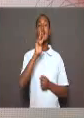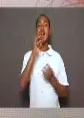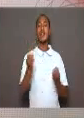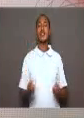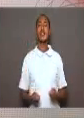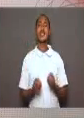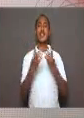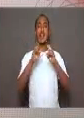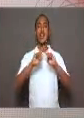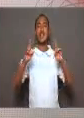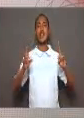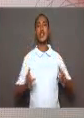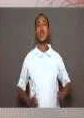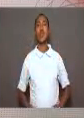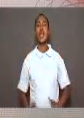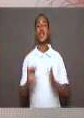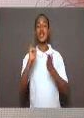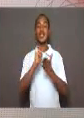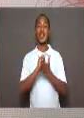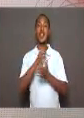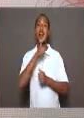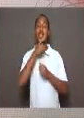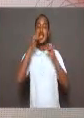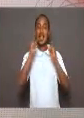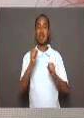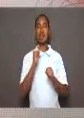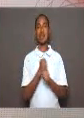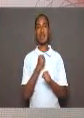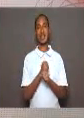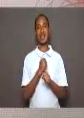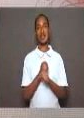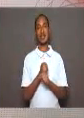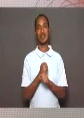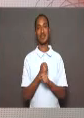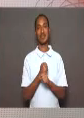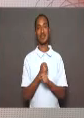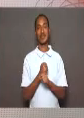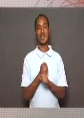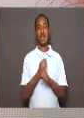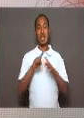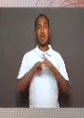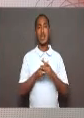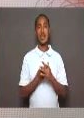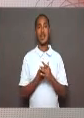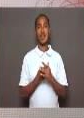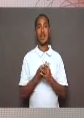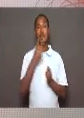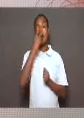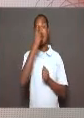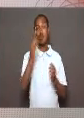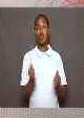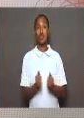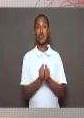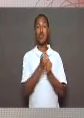There are several different ways that acids can be prepared. Let us begin going